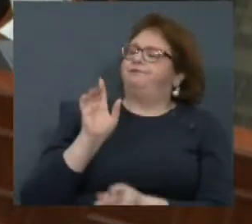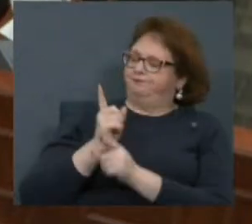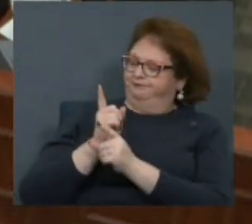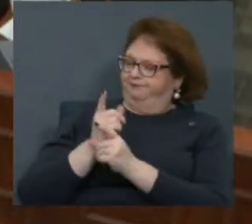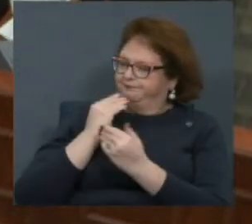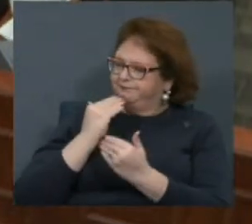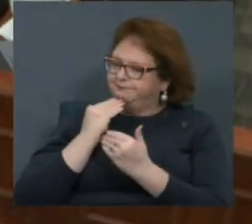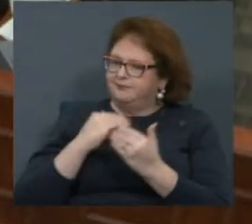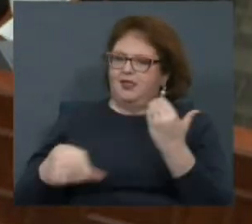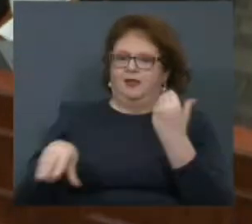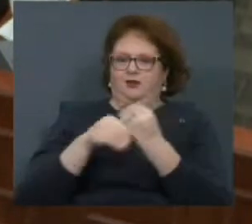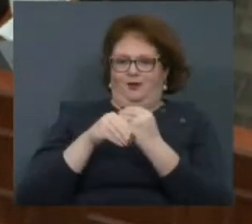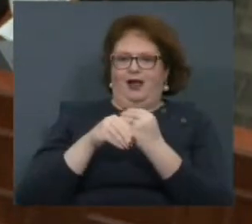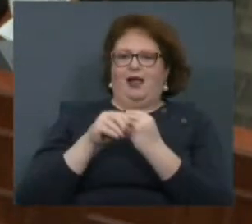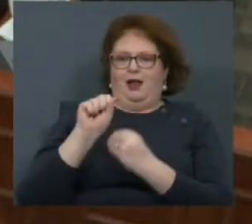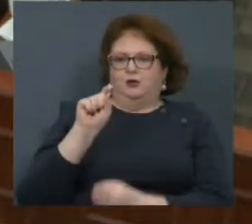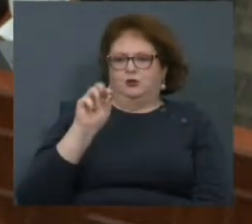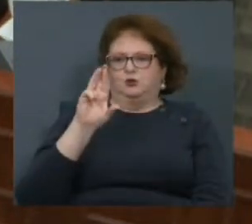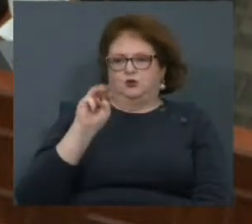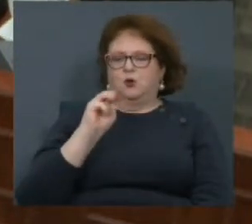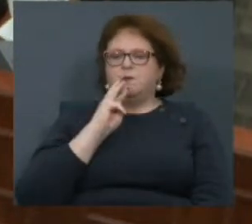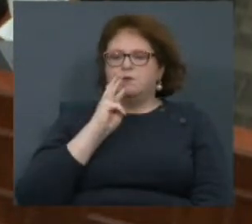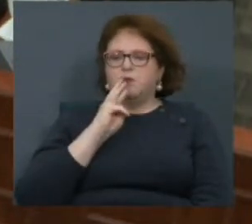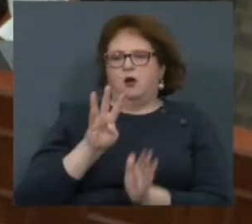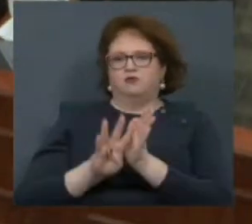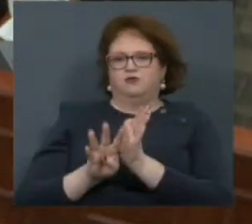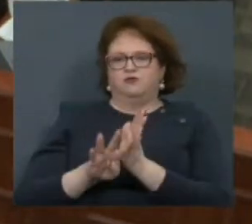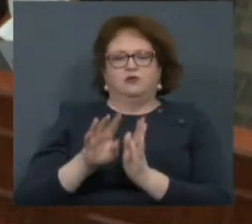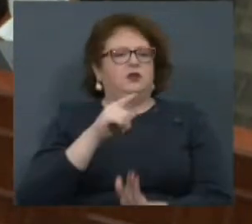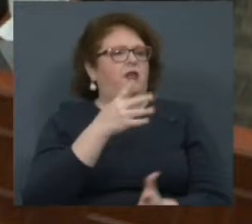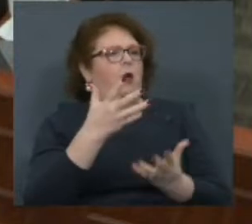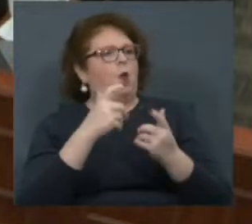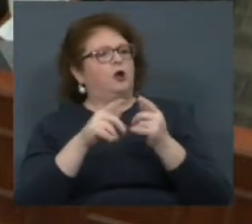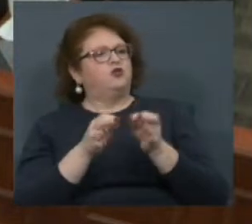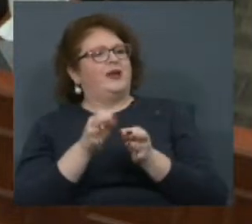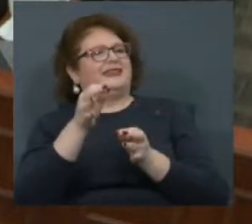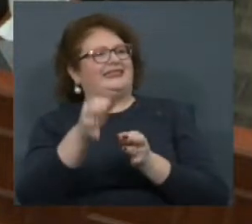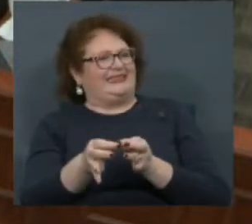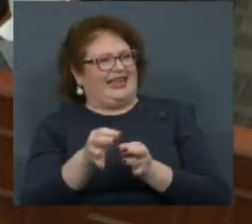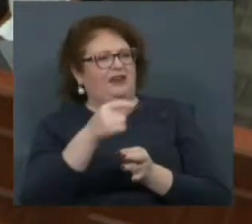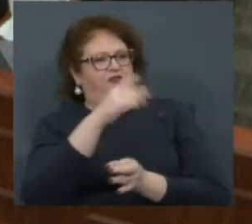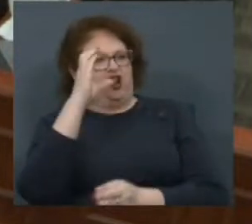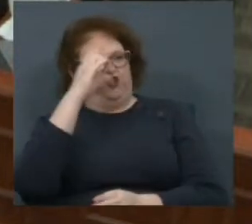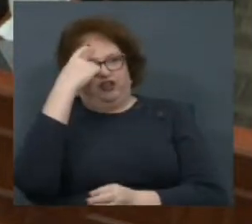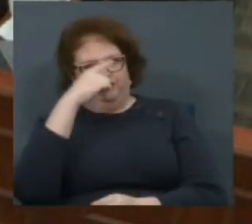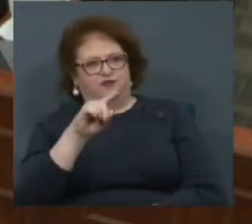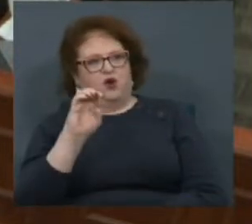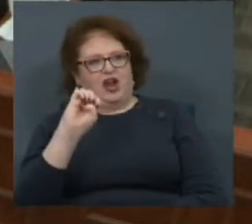add stormwater drainage. There's a motion and second. To seek the extension. To seek the extension.